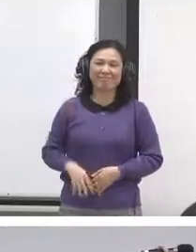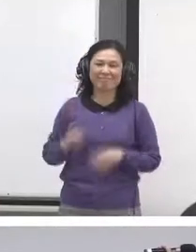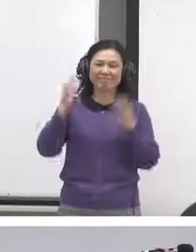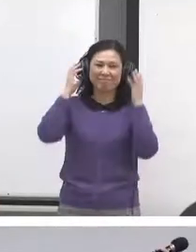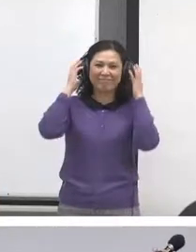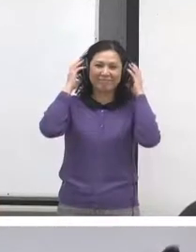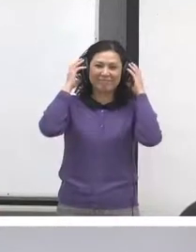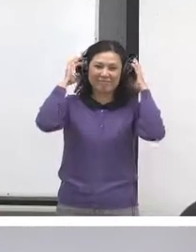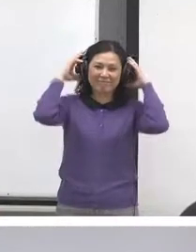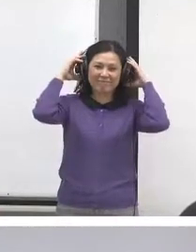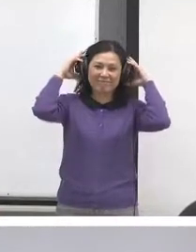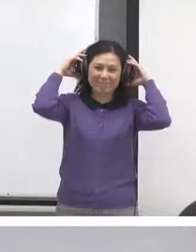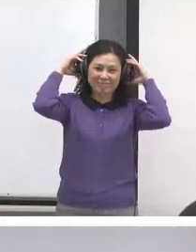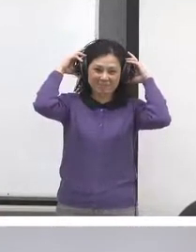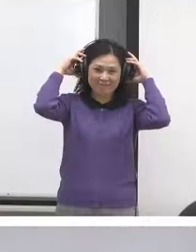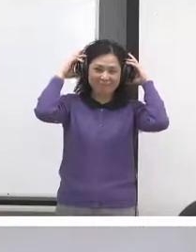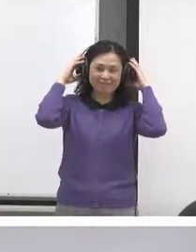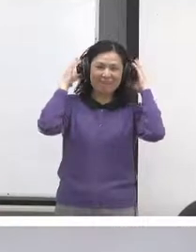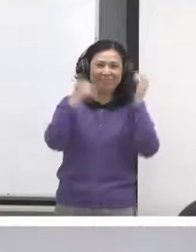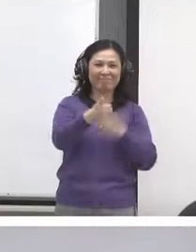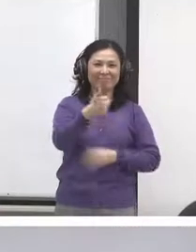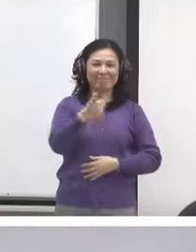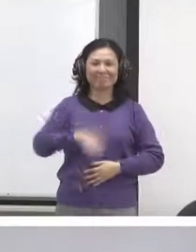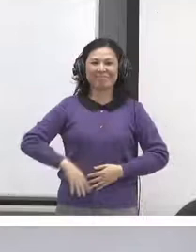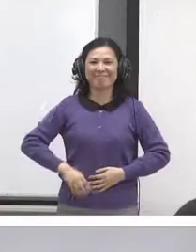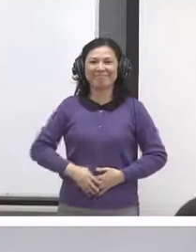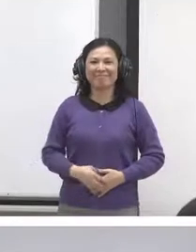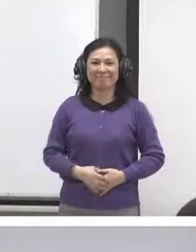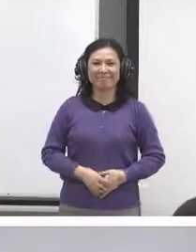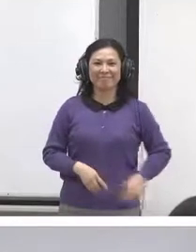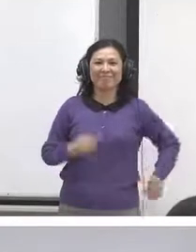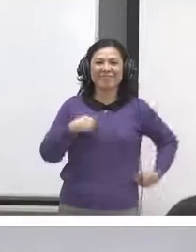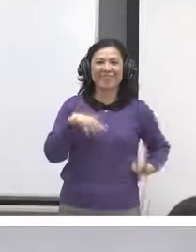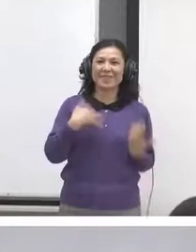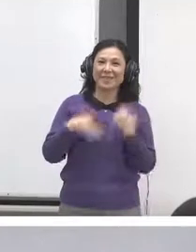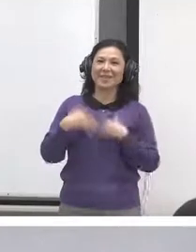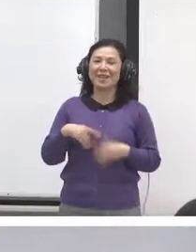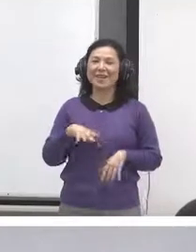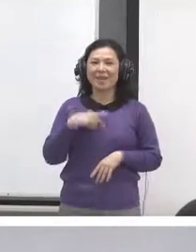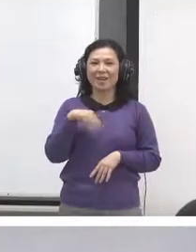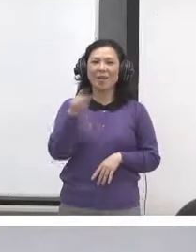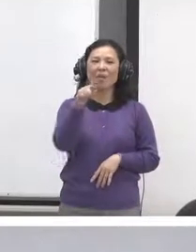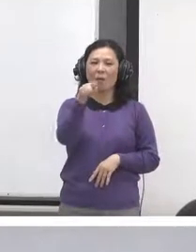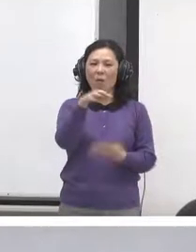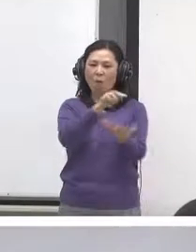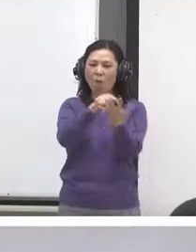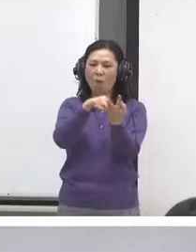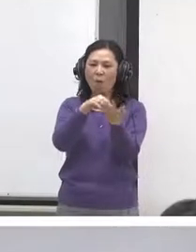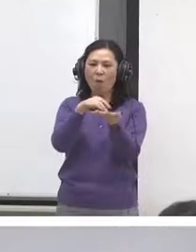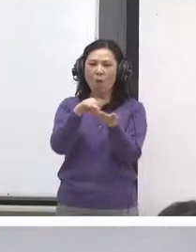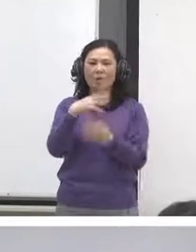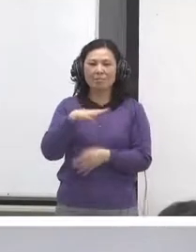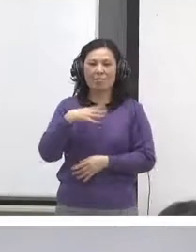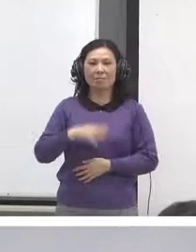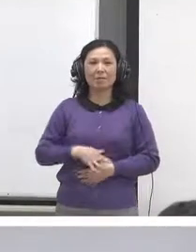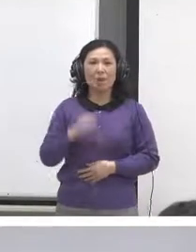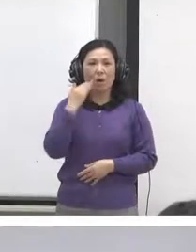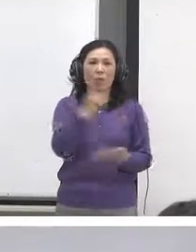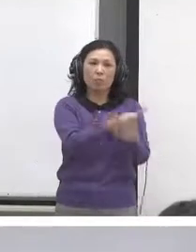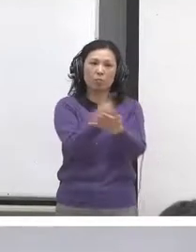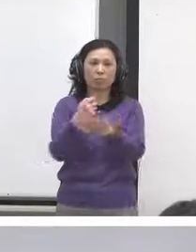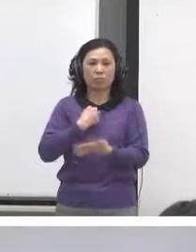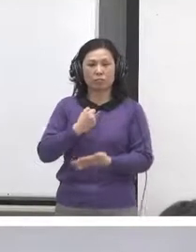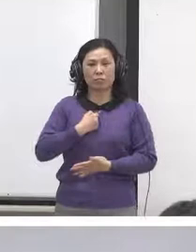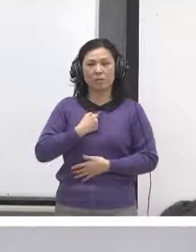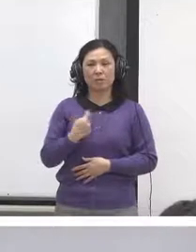Oh, okay, that's great.Yeah, I'm happy to know that because I think if everyone knows about Facing the Ocean, there's not much I